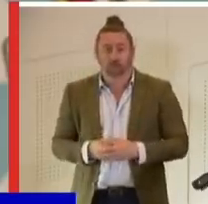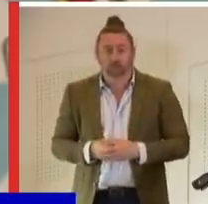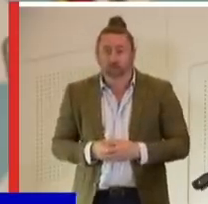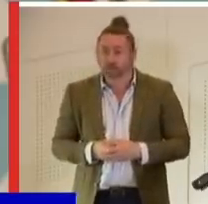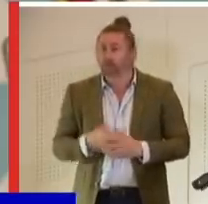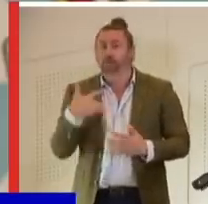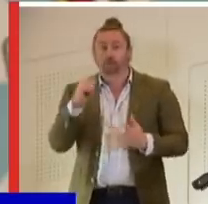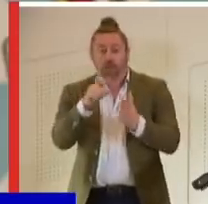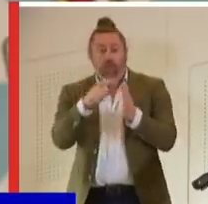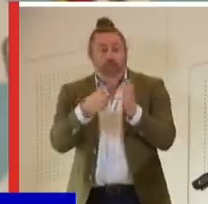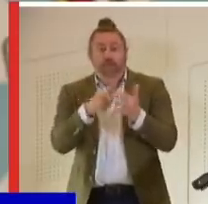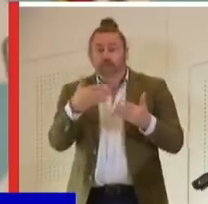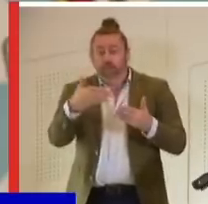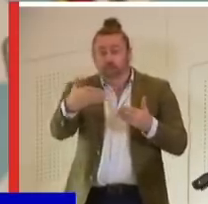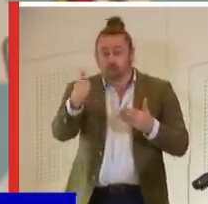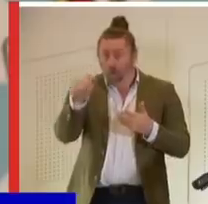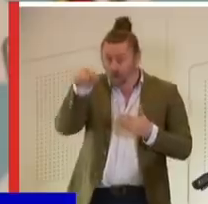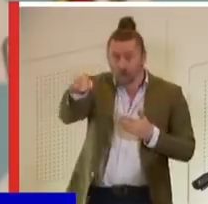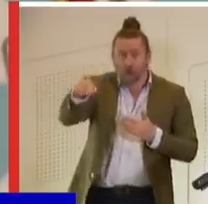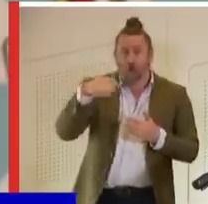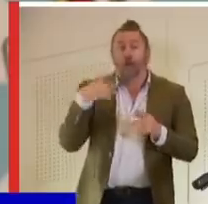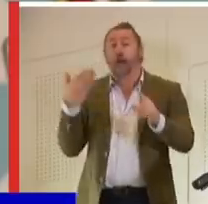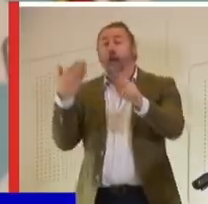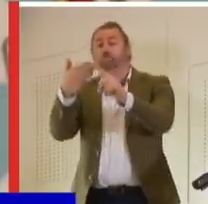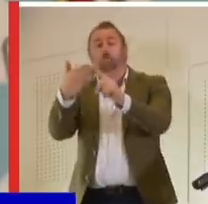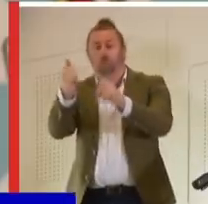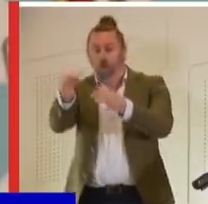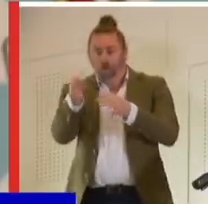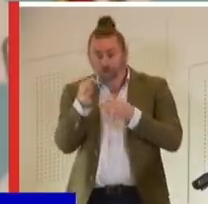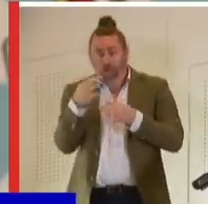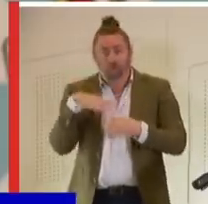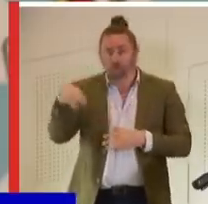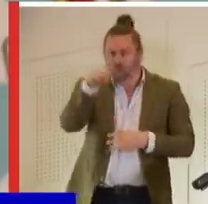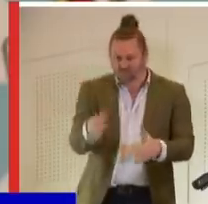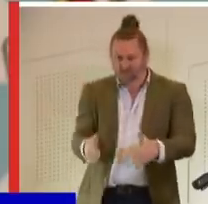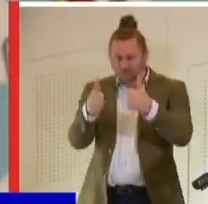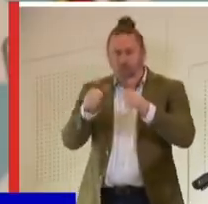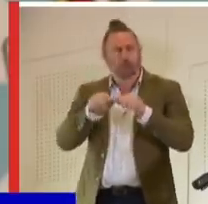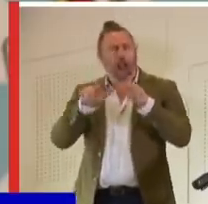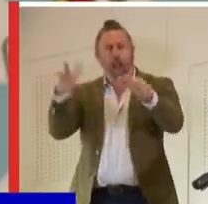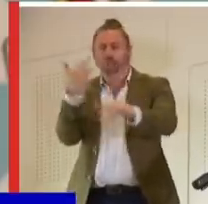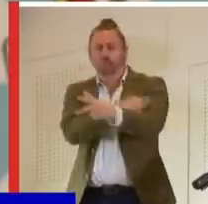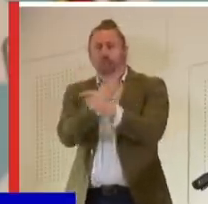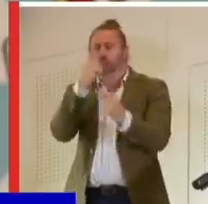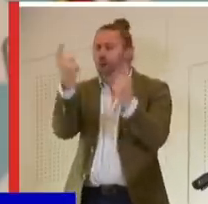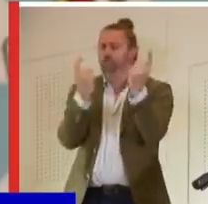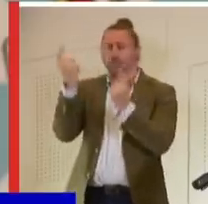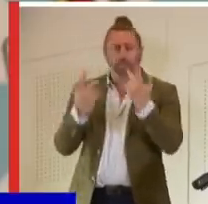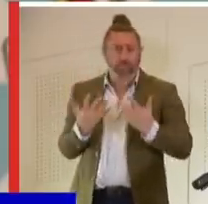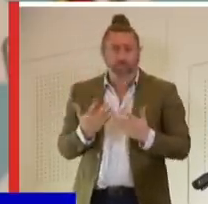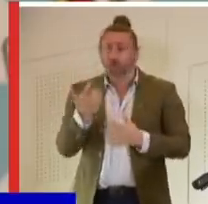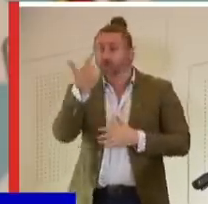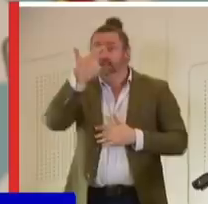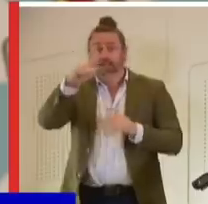that some of these dates may come forward if we get the vaccination rates up. So if we reach